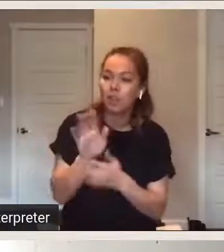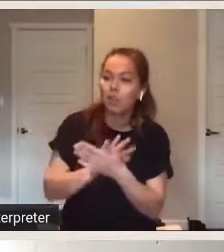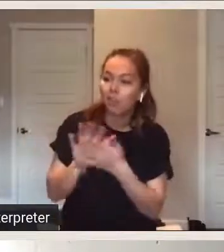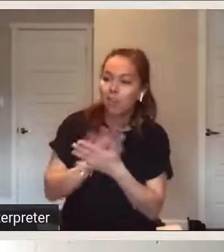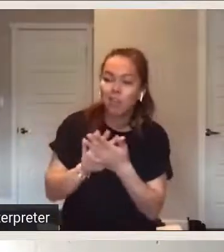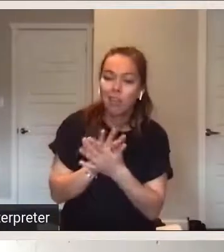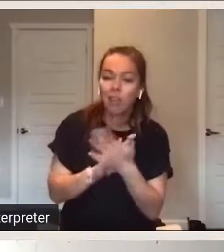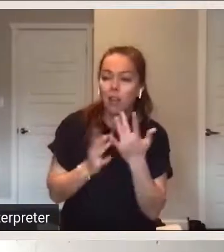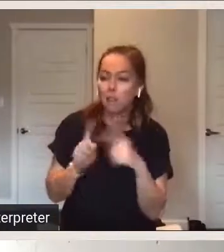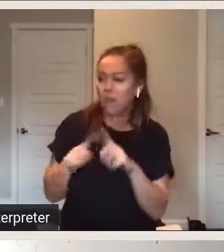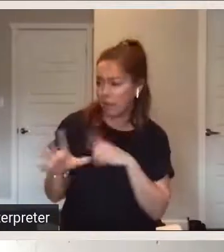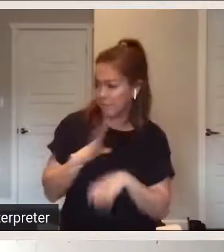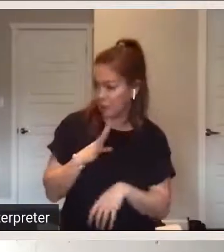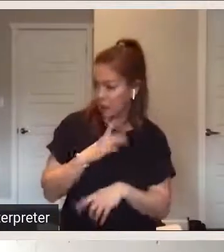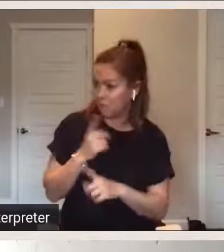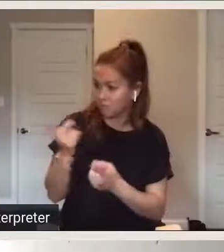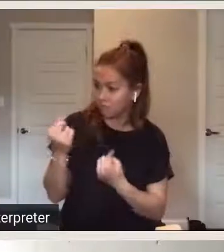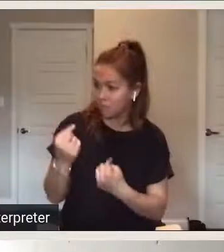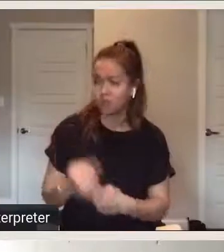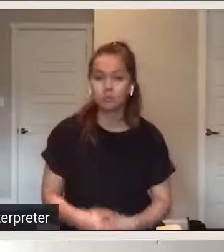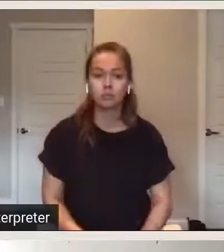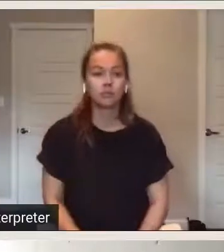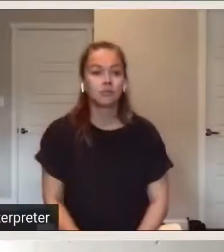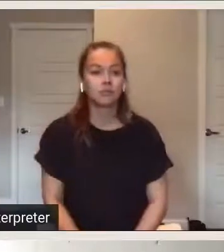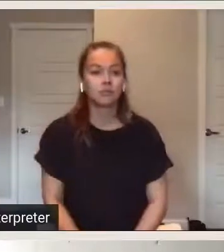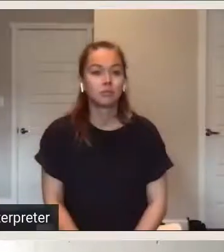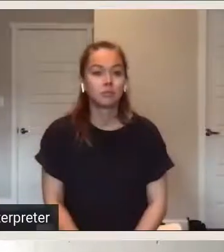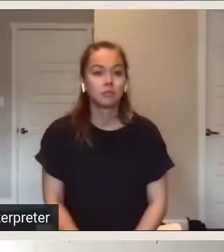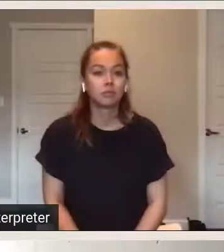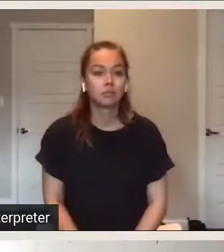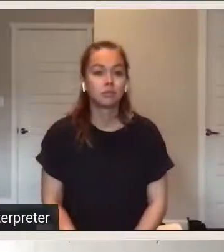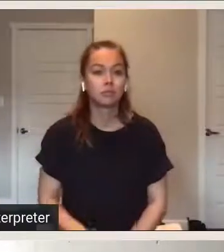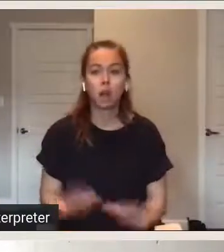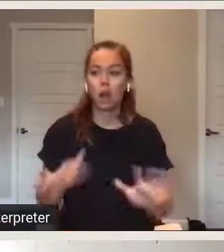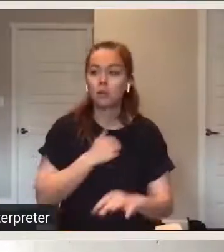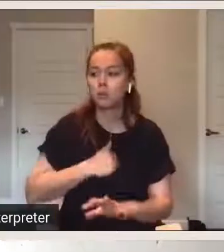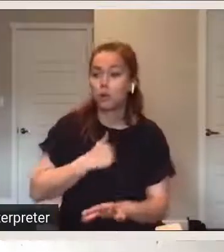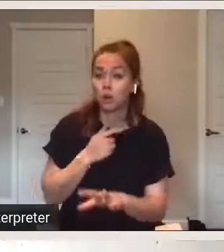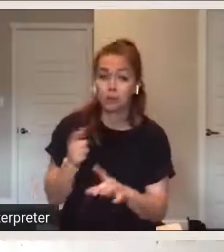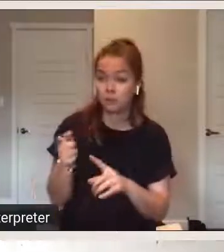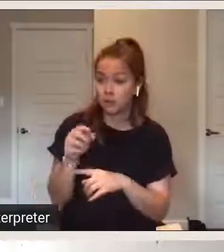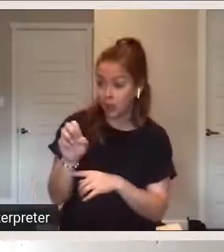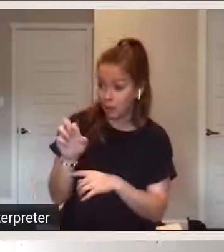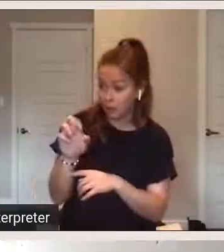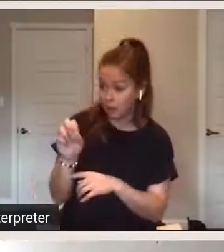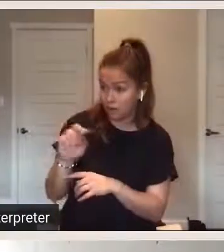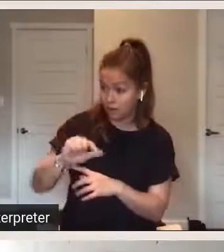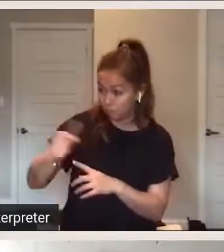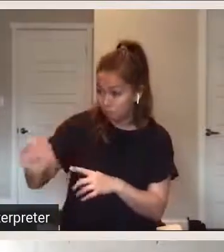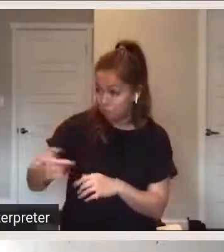okay. Yeah. Sorry, Erin. Patricia. Oh, I'm sorry. Oh, sorry. Go ahead.